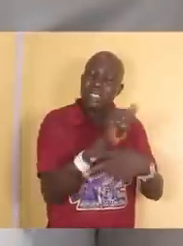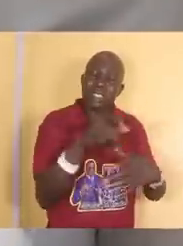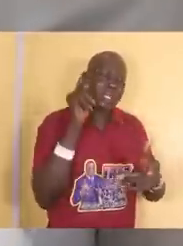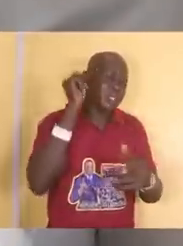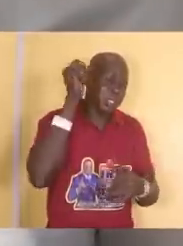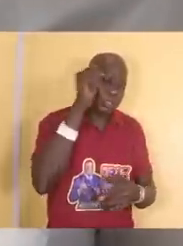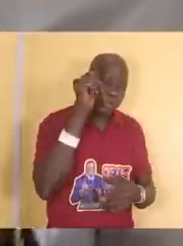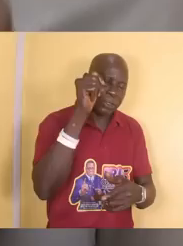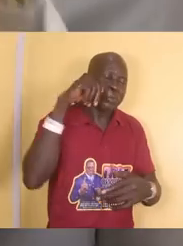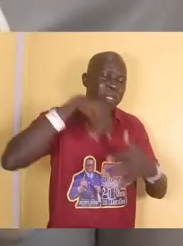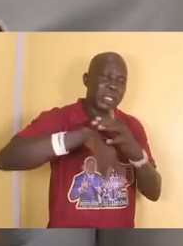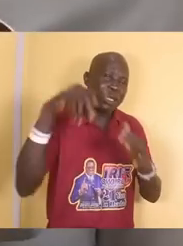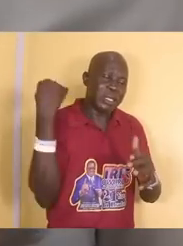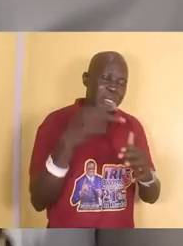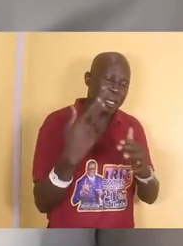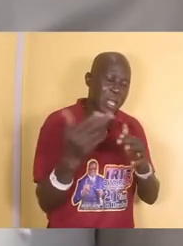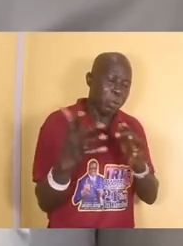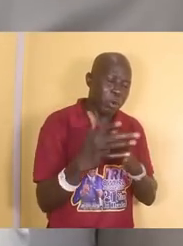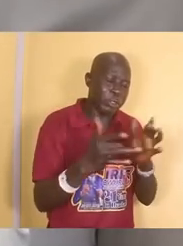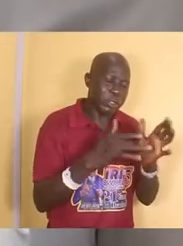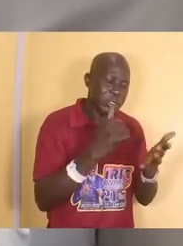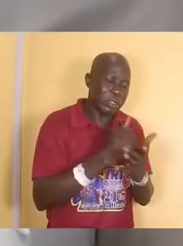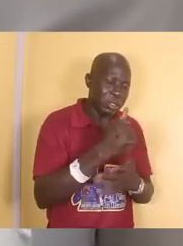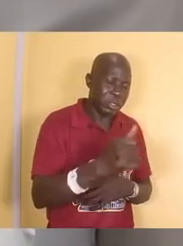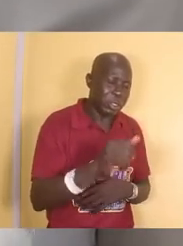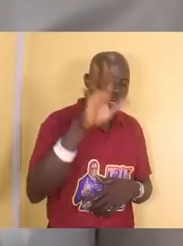Amen. You will testify. In the name of Jesus. Amen.